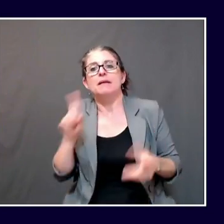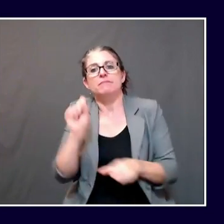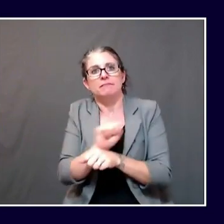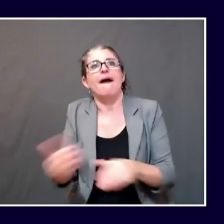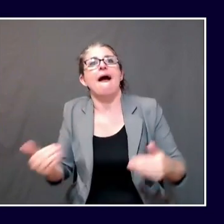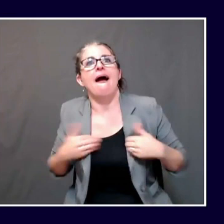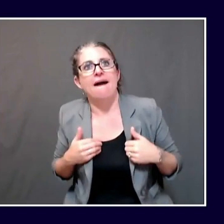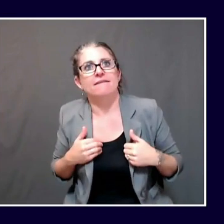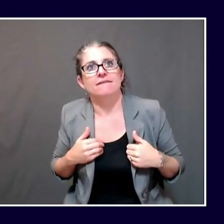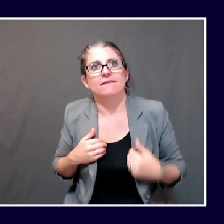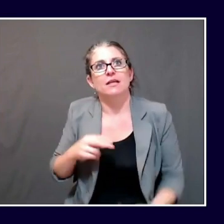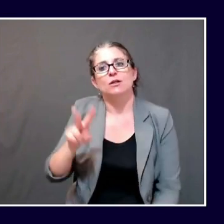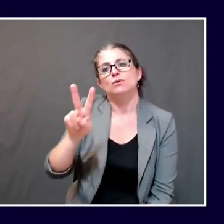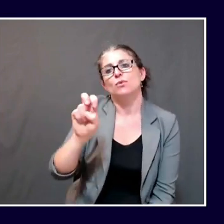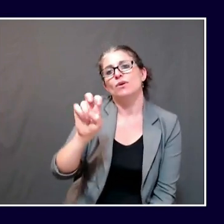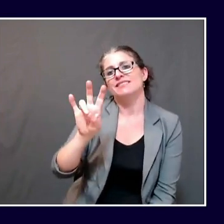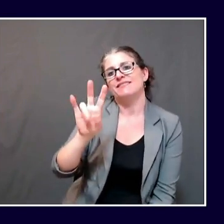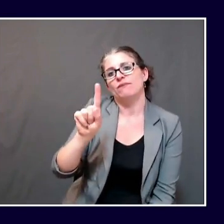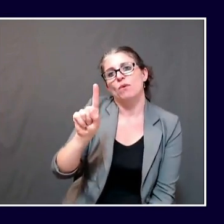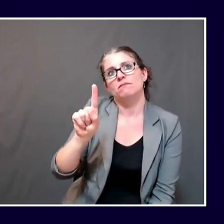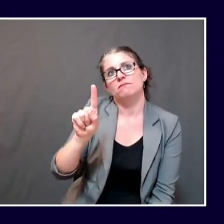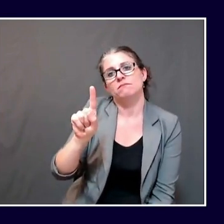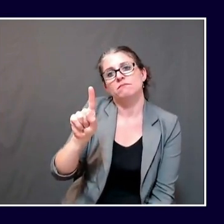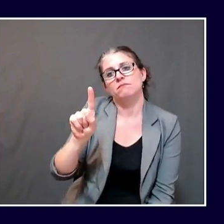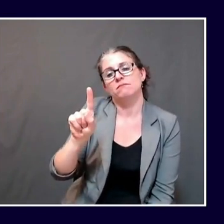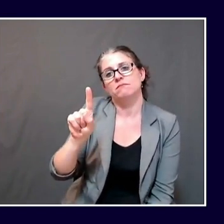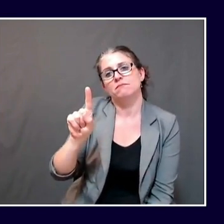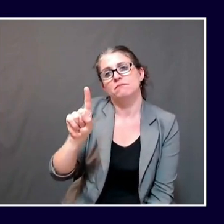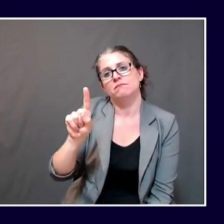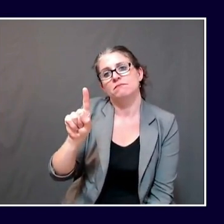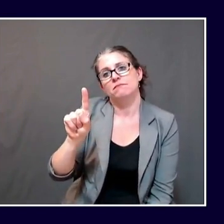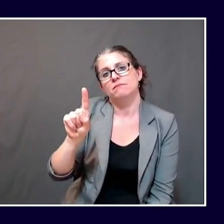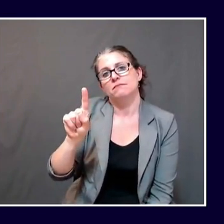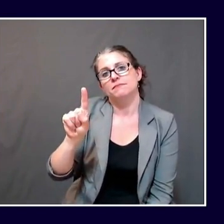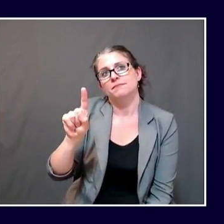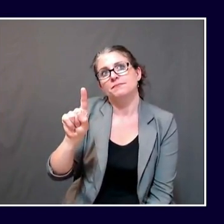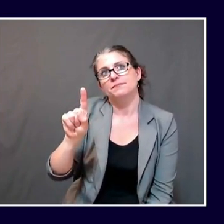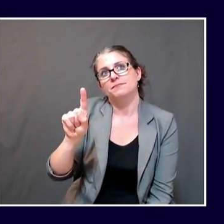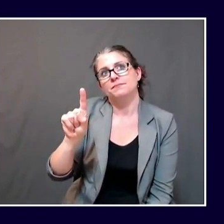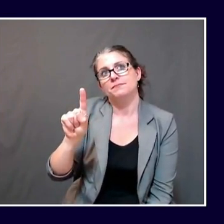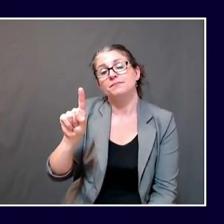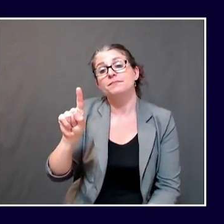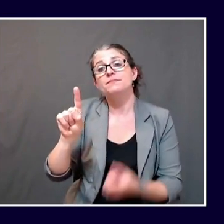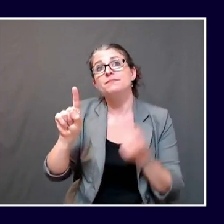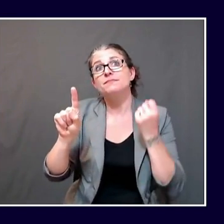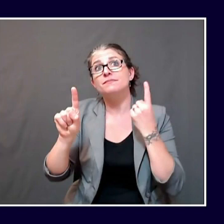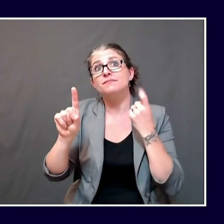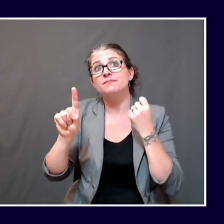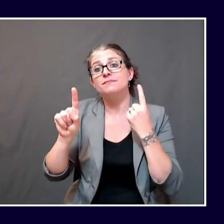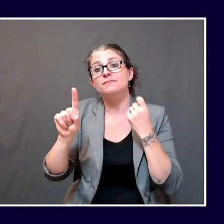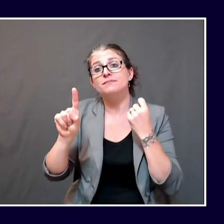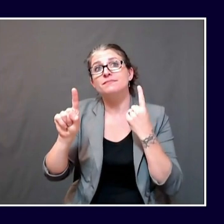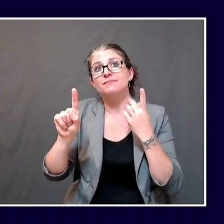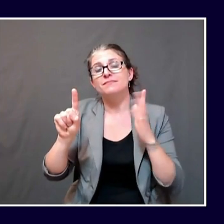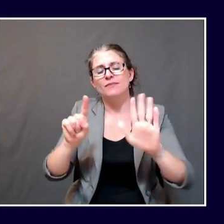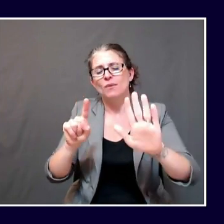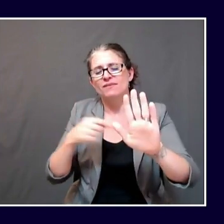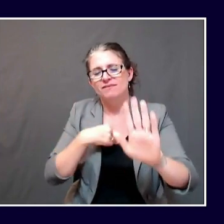271 have received a positive result. In fact, I apologize, everyone. I got that wrong.